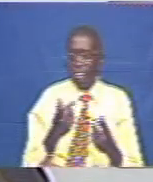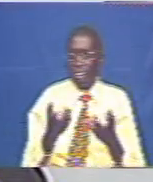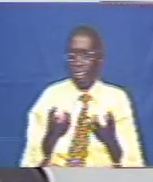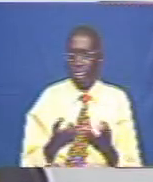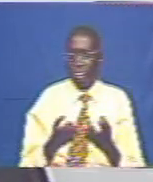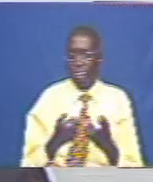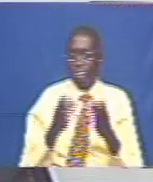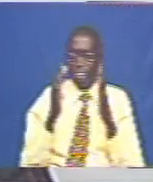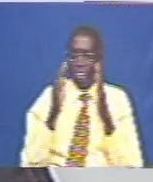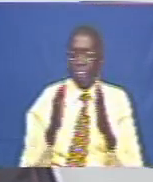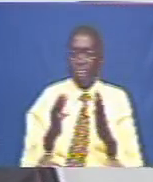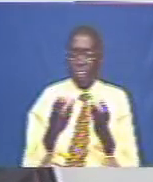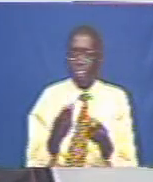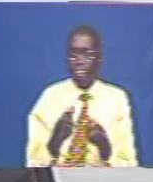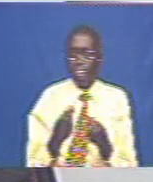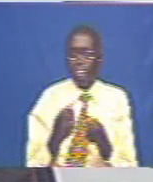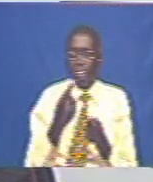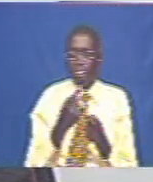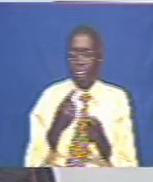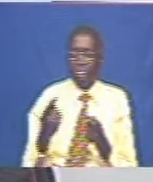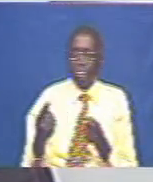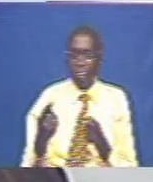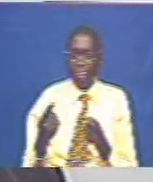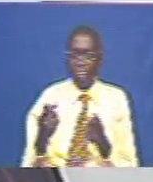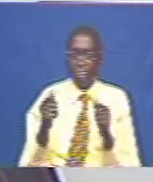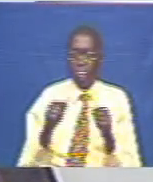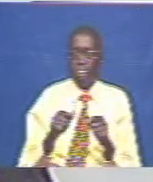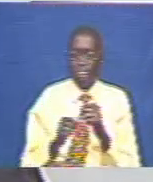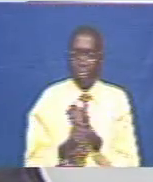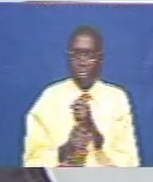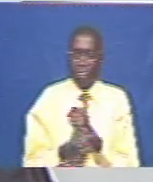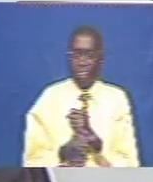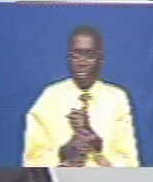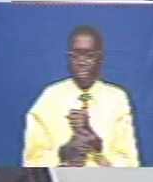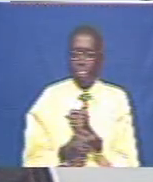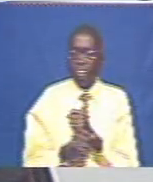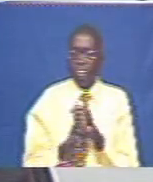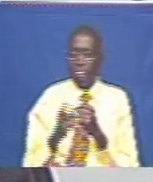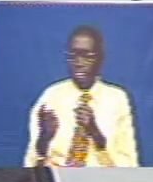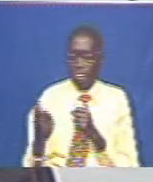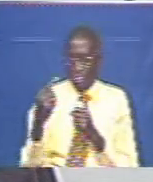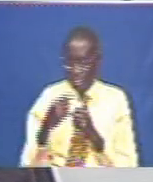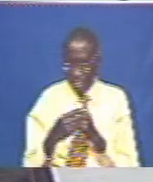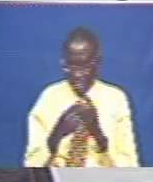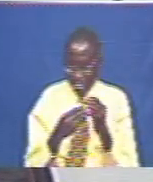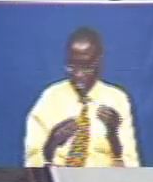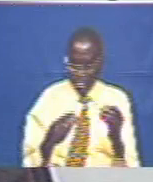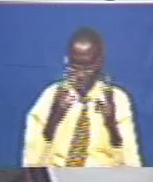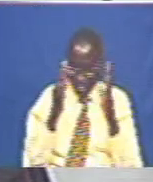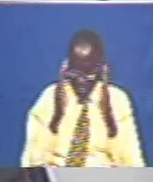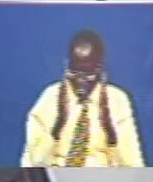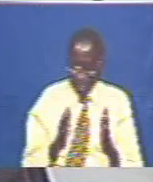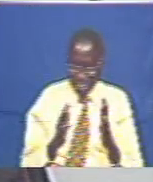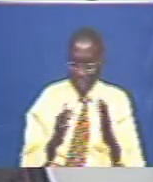focusing on the aspect of money. One of the things that we have been able to do, and this is one of the core areas we are coming in to address, we say, are we